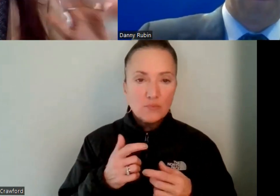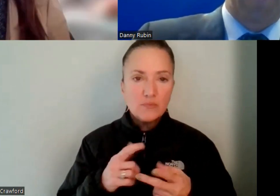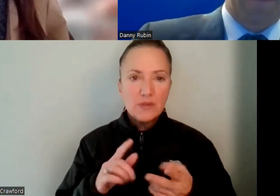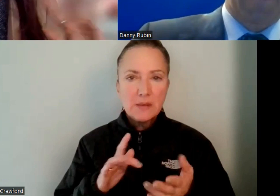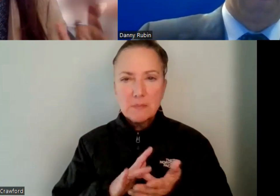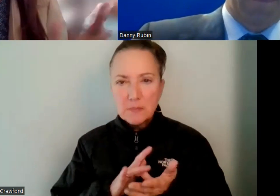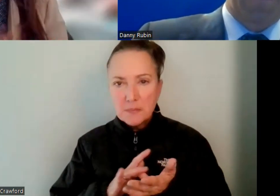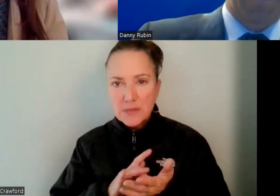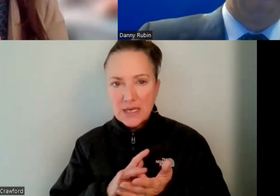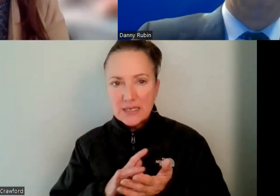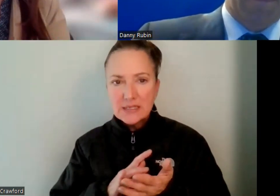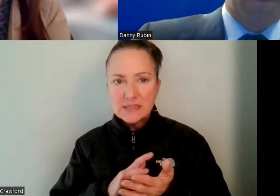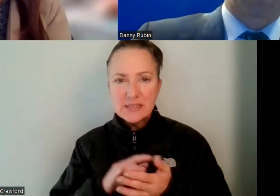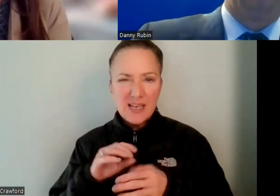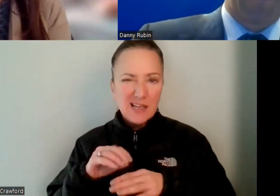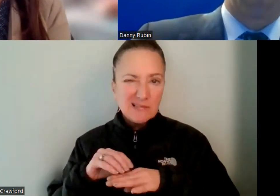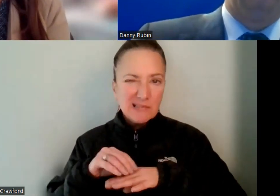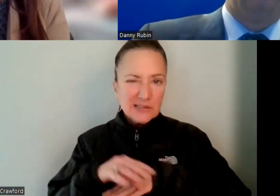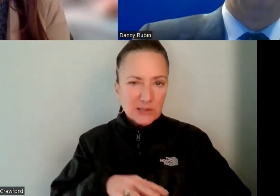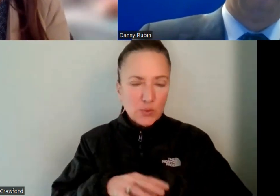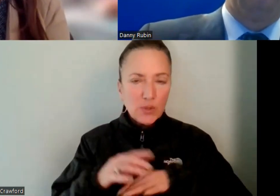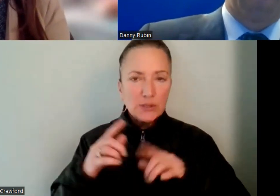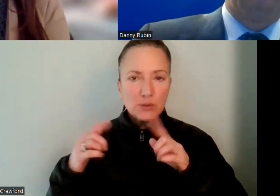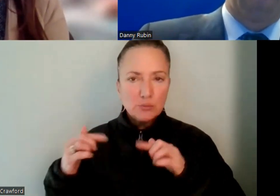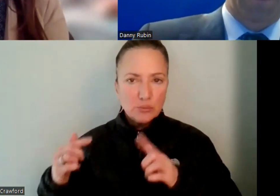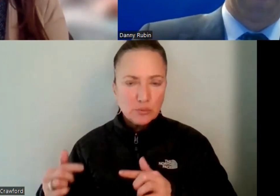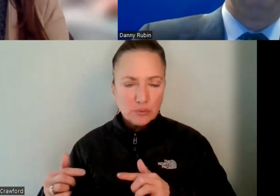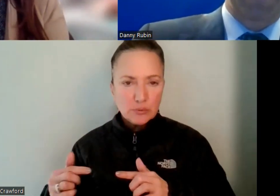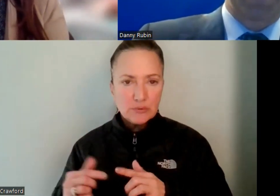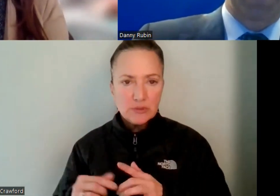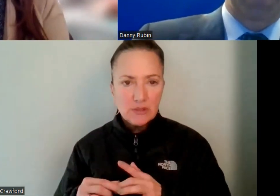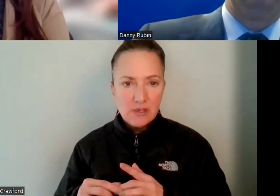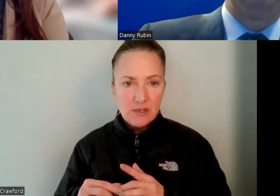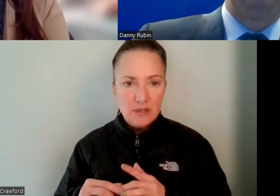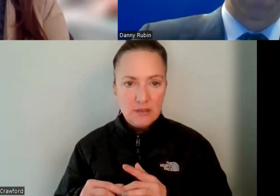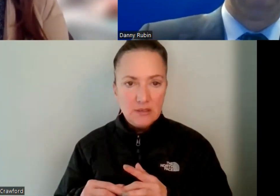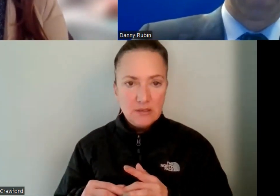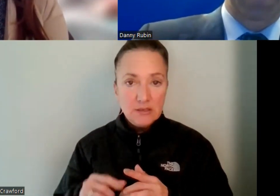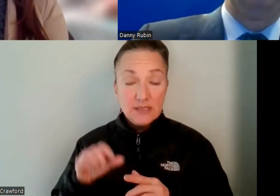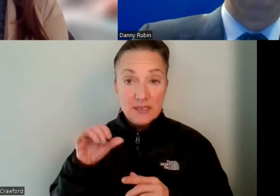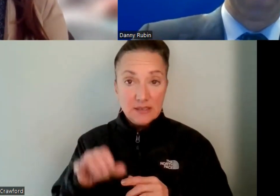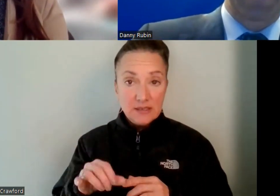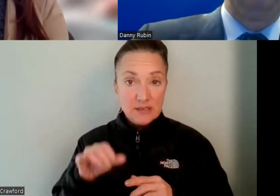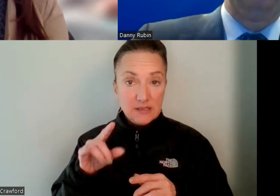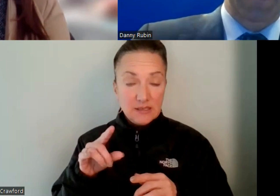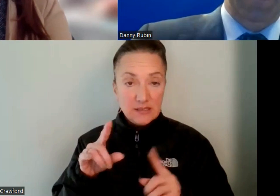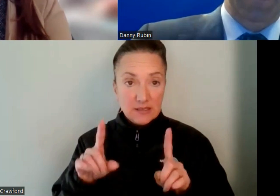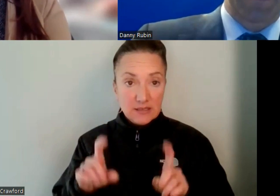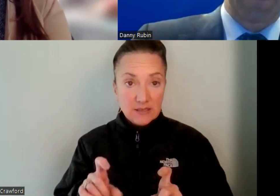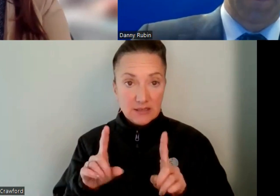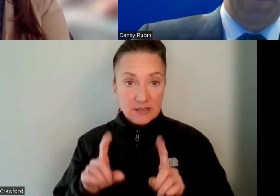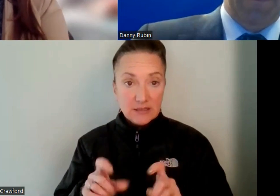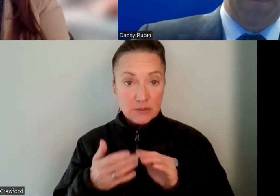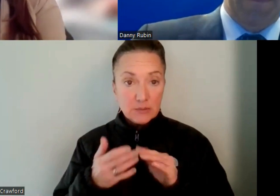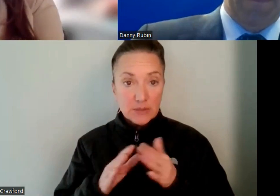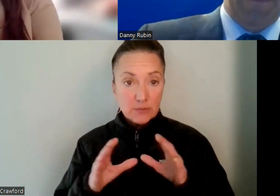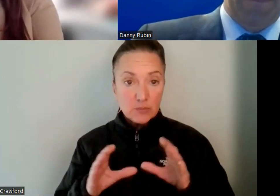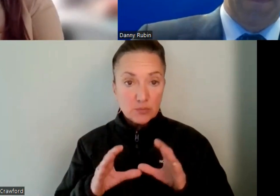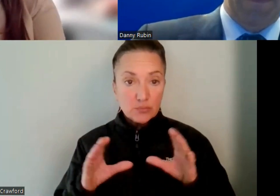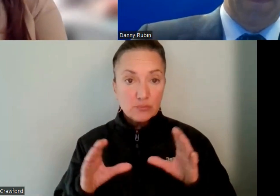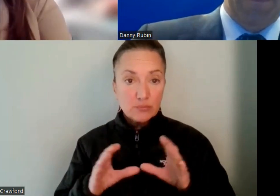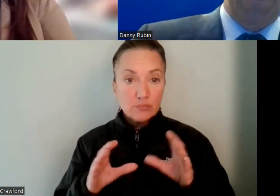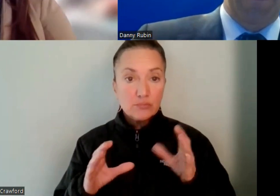they mean, all of that stuff. So that exam you take, and then you become nationally certified